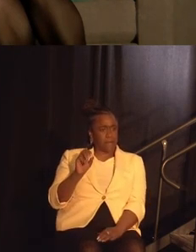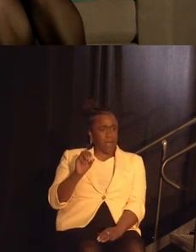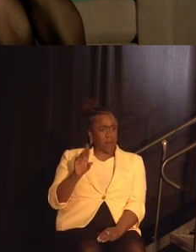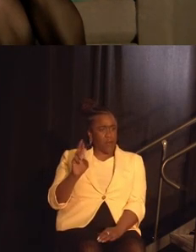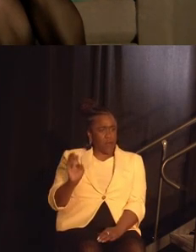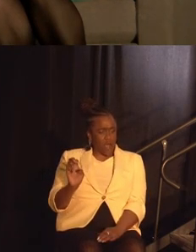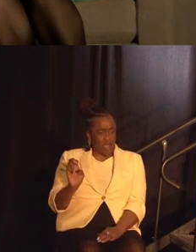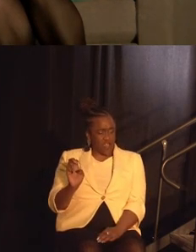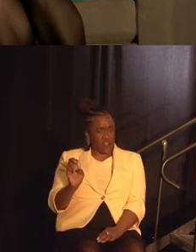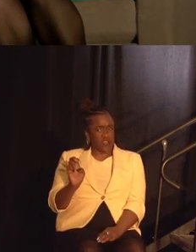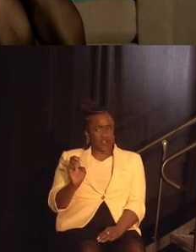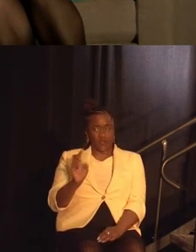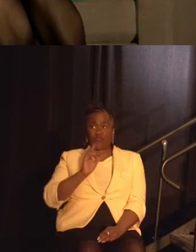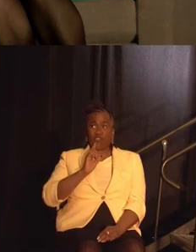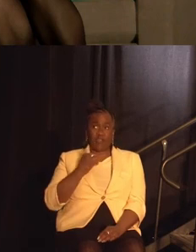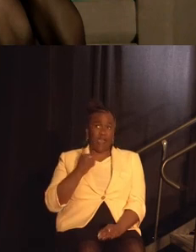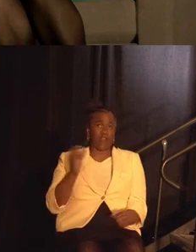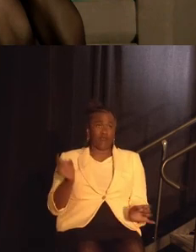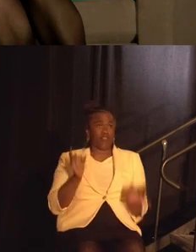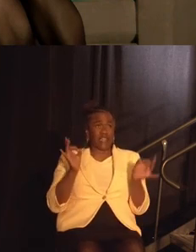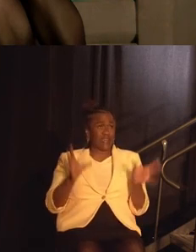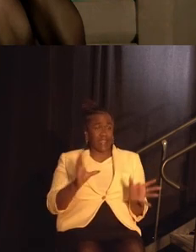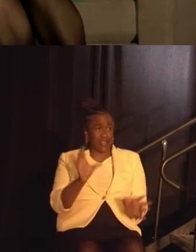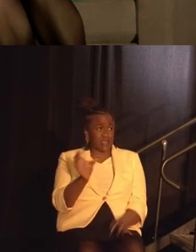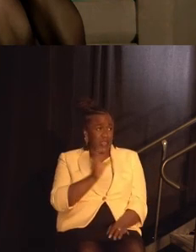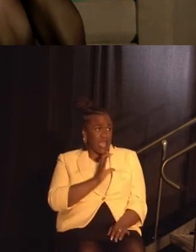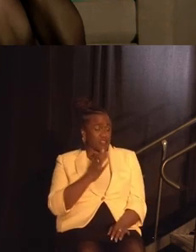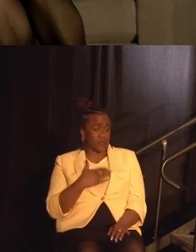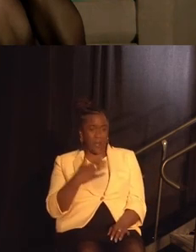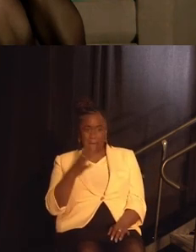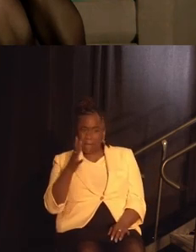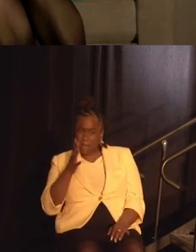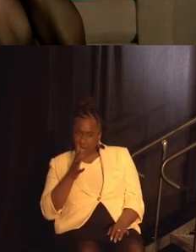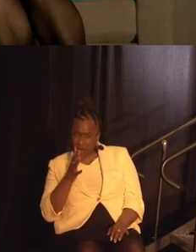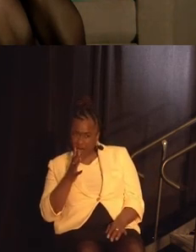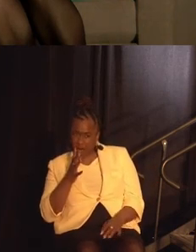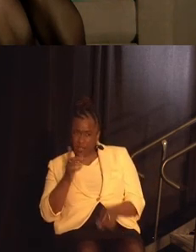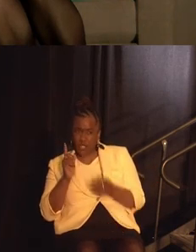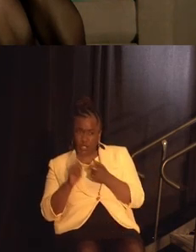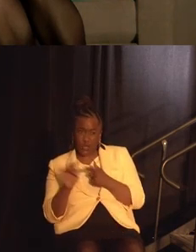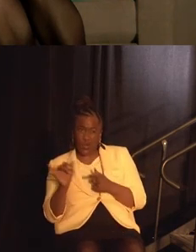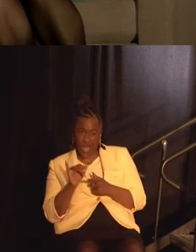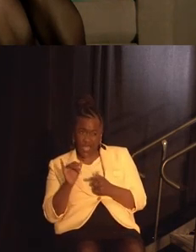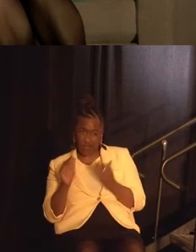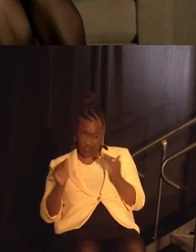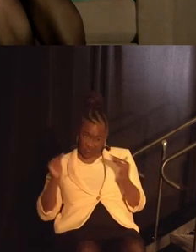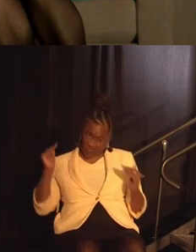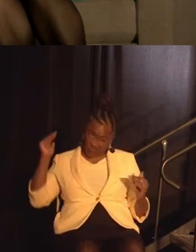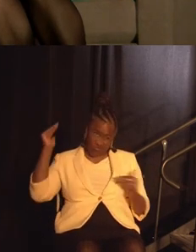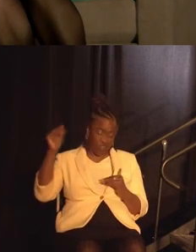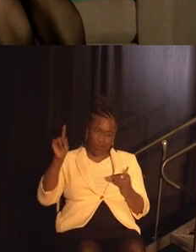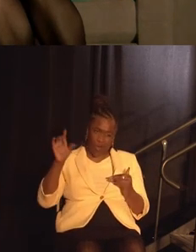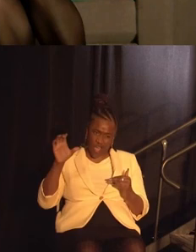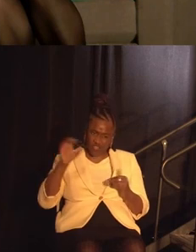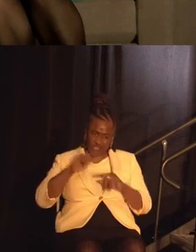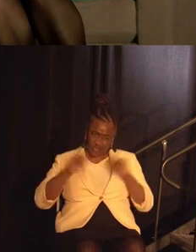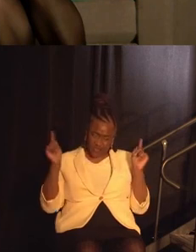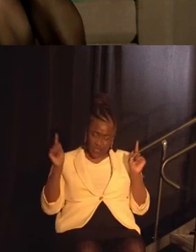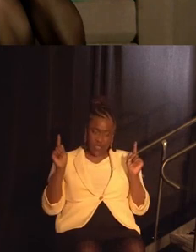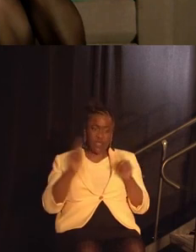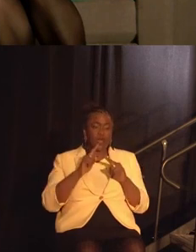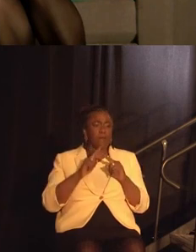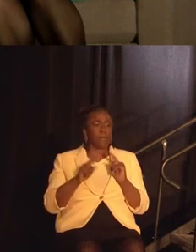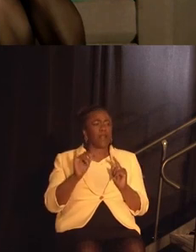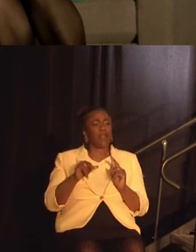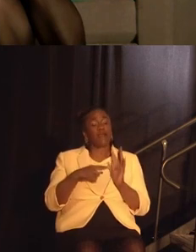most ridiculous character, which is like my mom to like the 100th degree. Mm-hmm. Like for